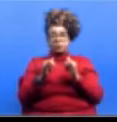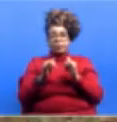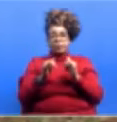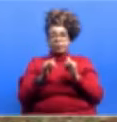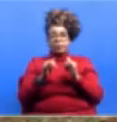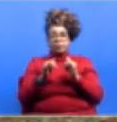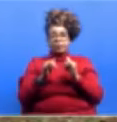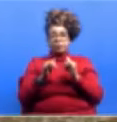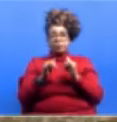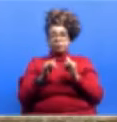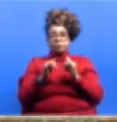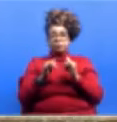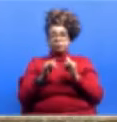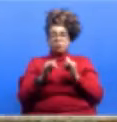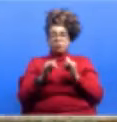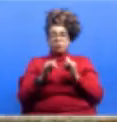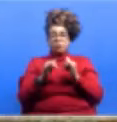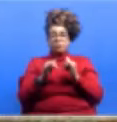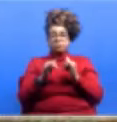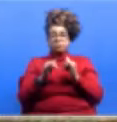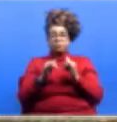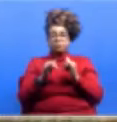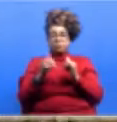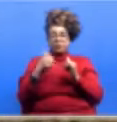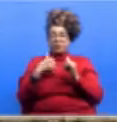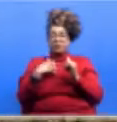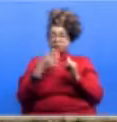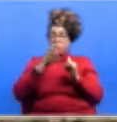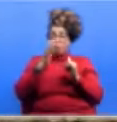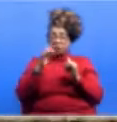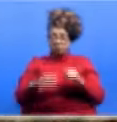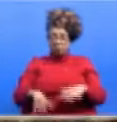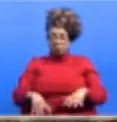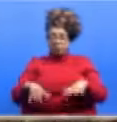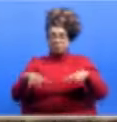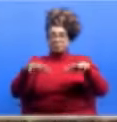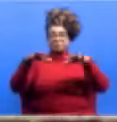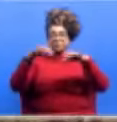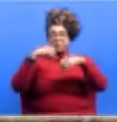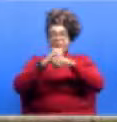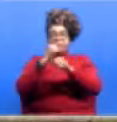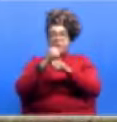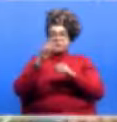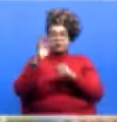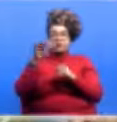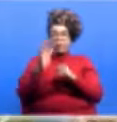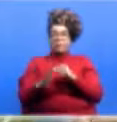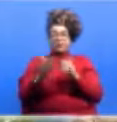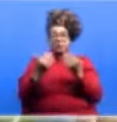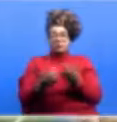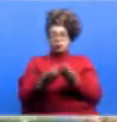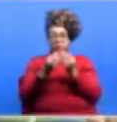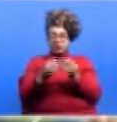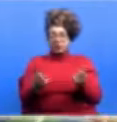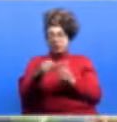The aftermath of the ravaging floods in Tana River County has left farmers in the region dealing with another